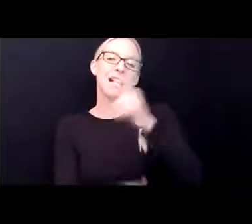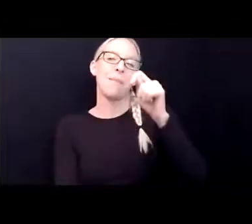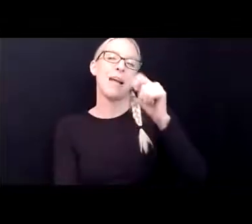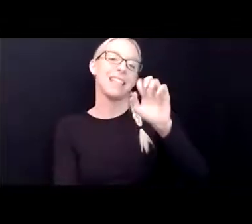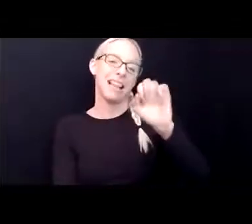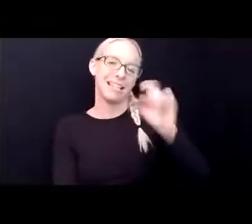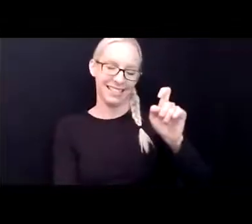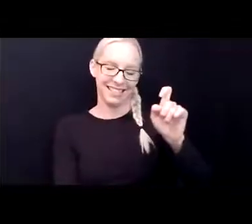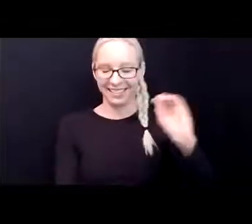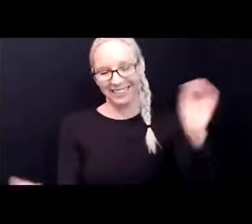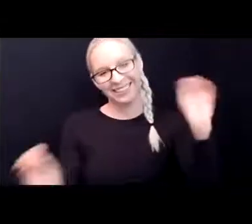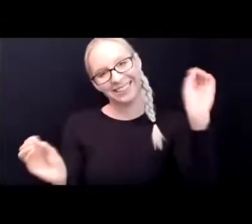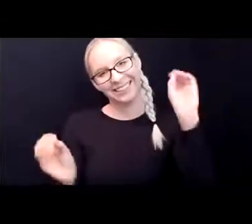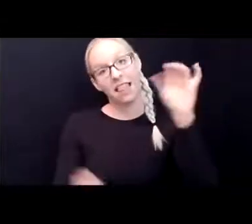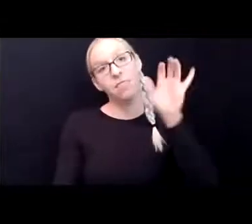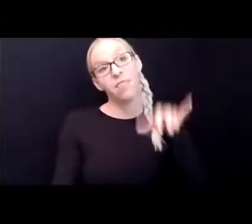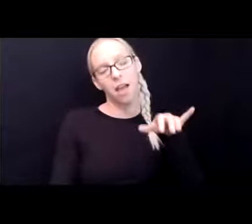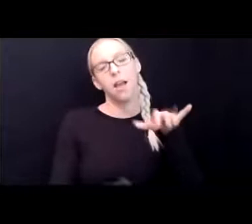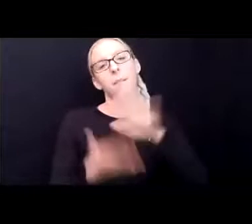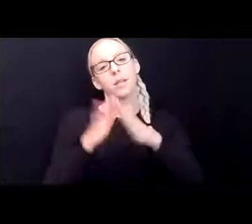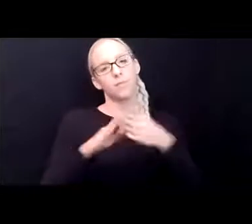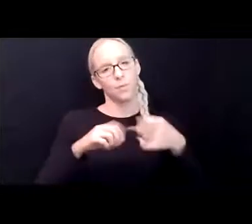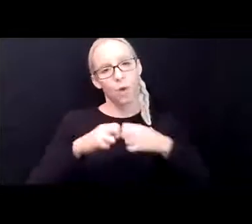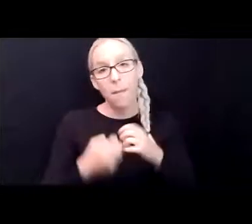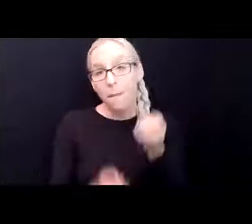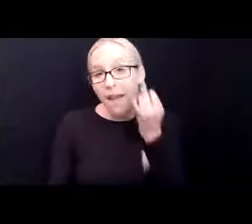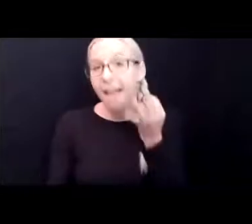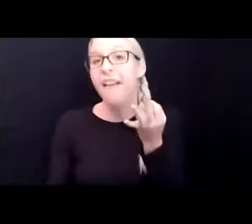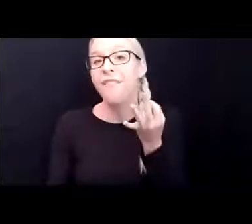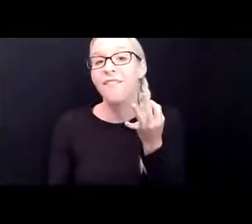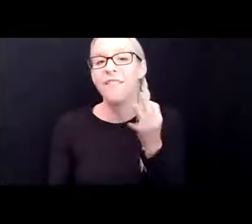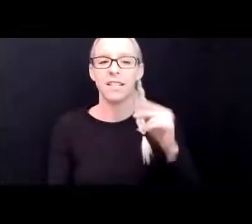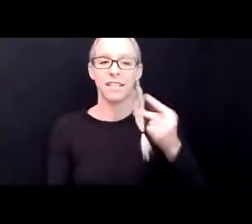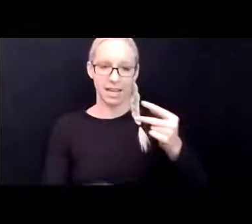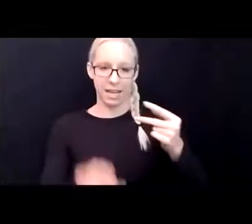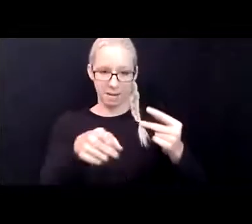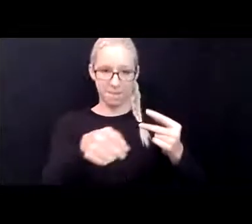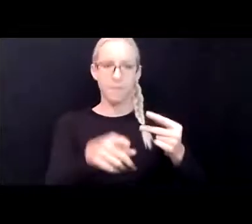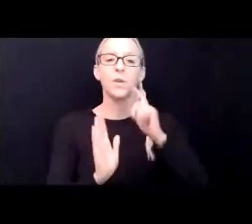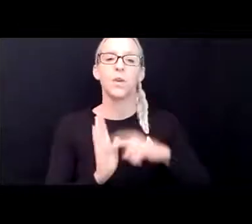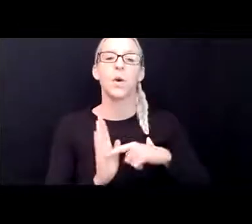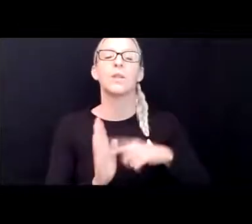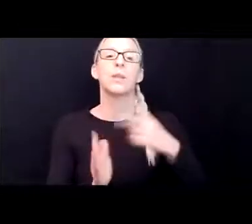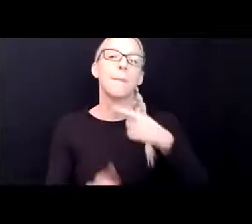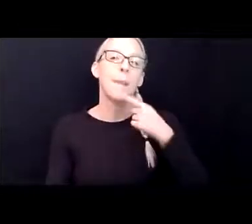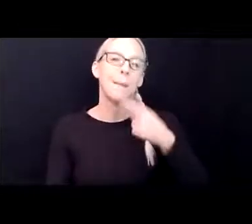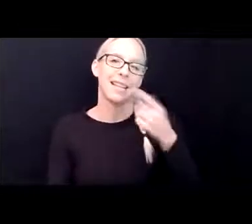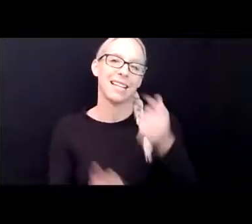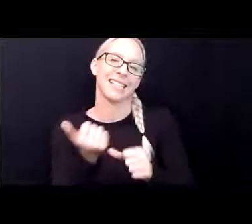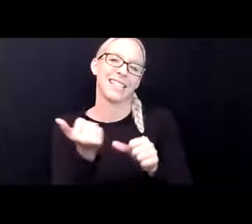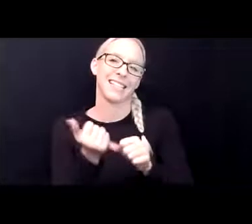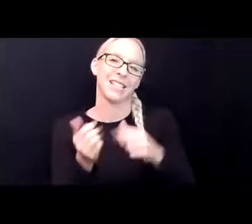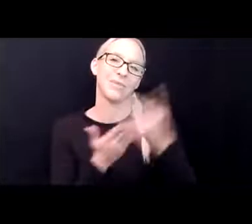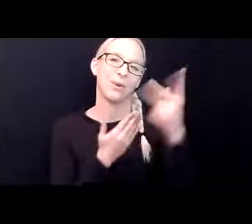issue becomes a problem if we're looking for this second bullet here, public assistance programs.